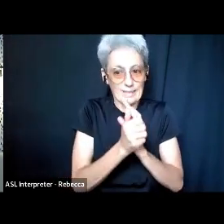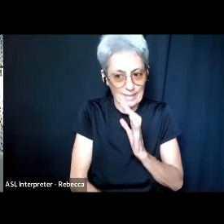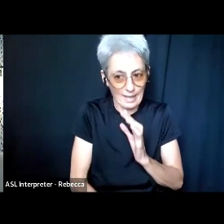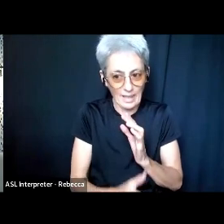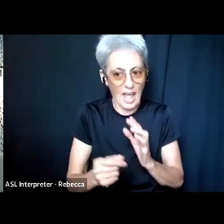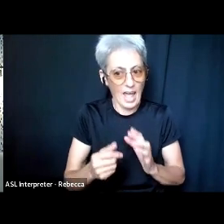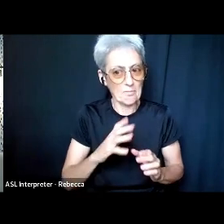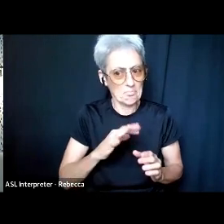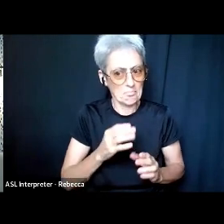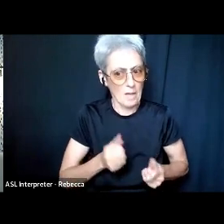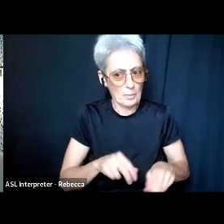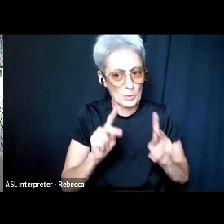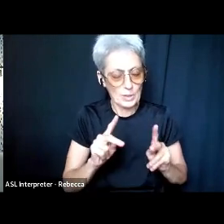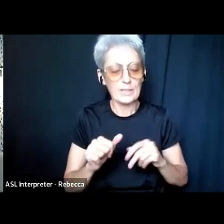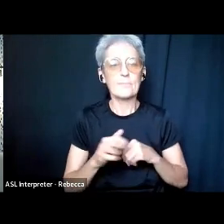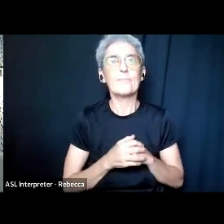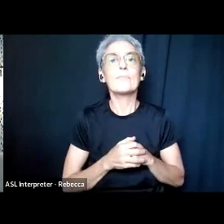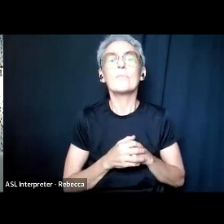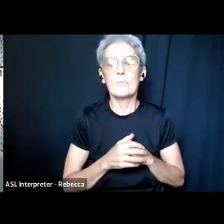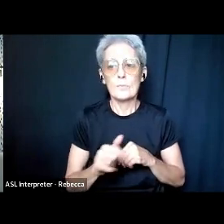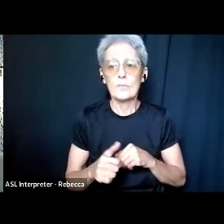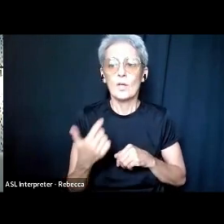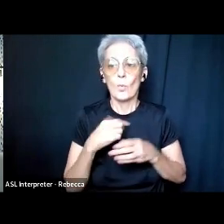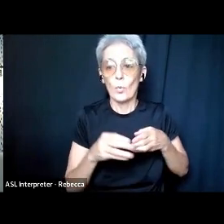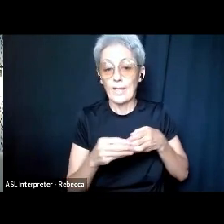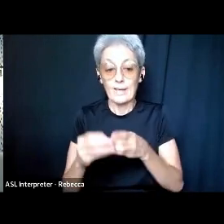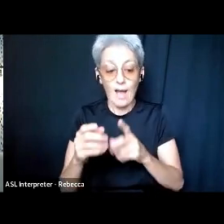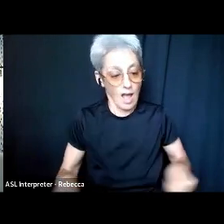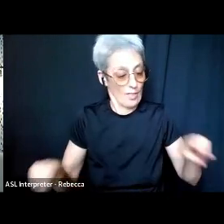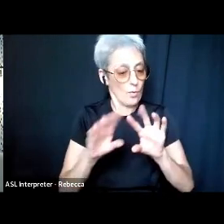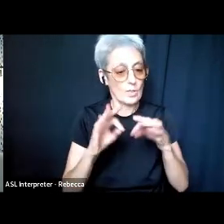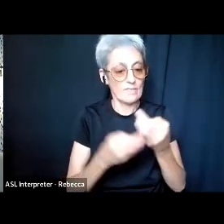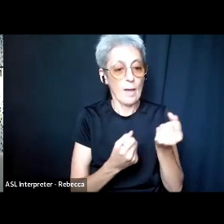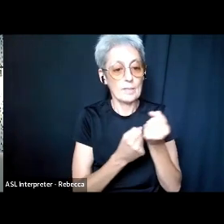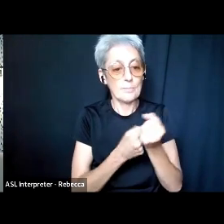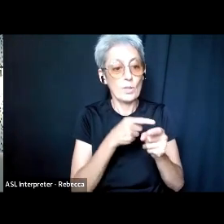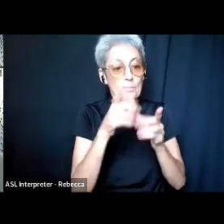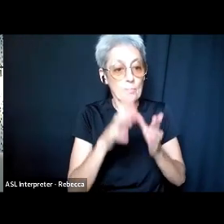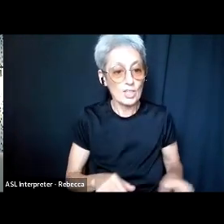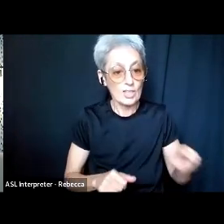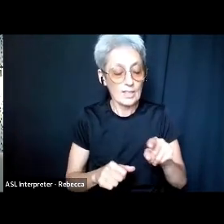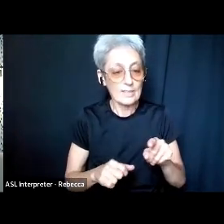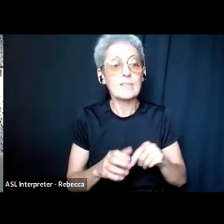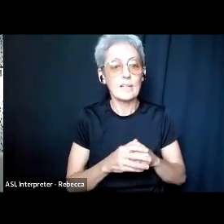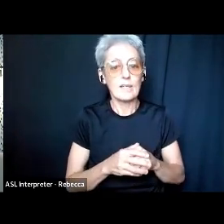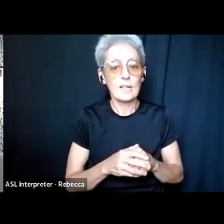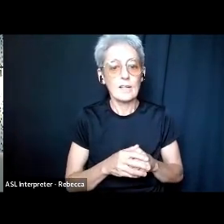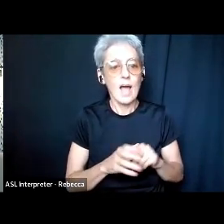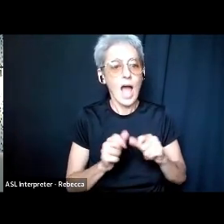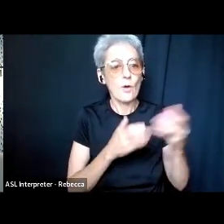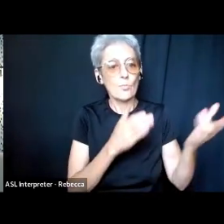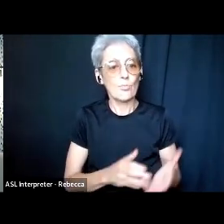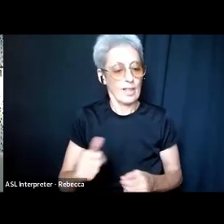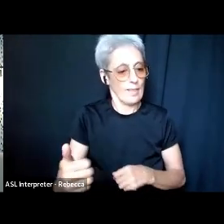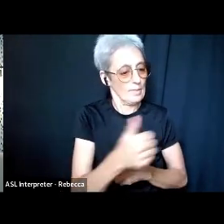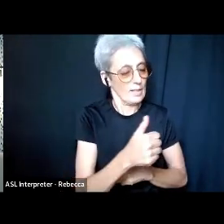to guide and help the family support specialists learn how to bring themselves at the right time into